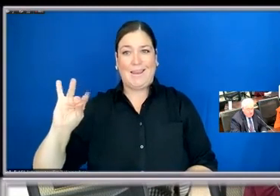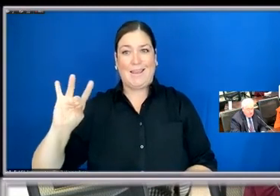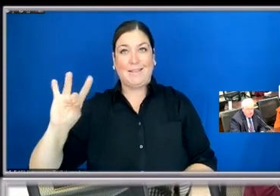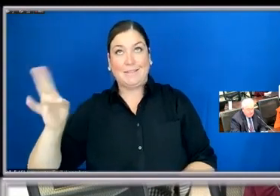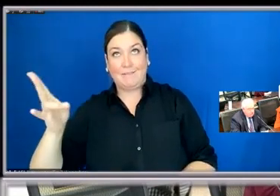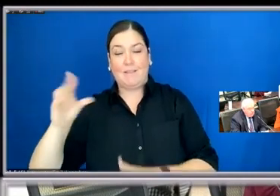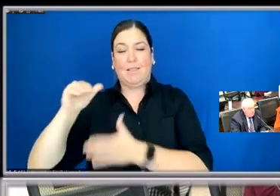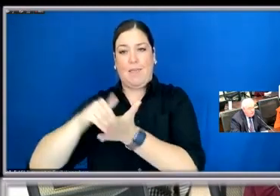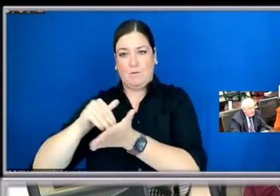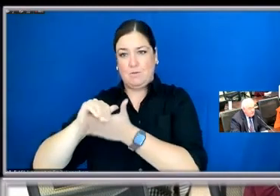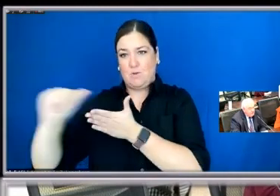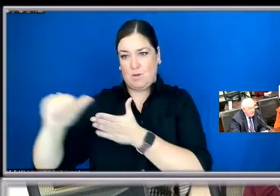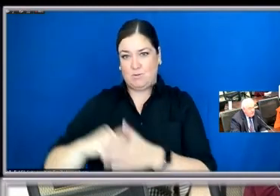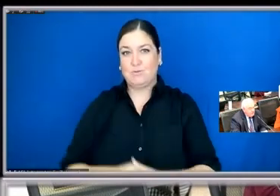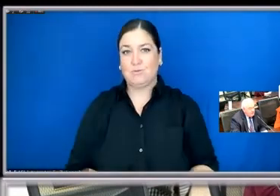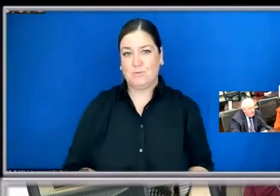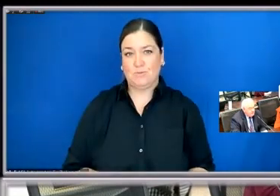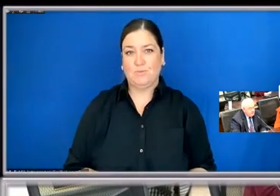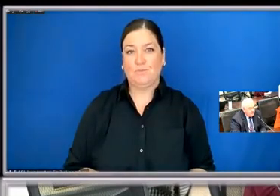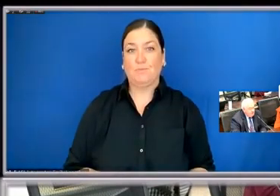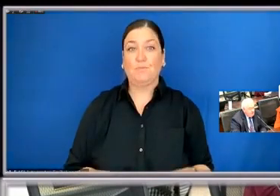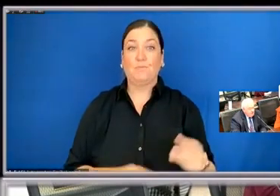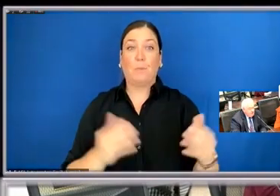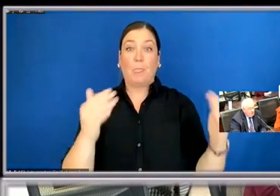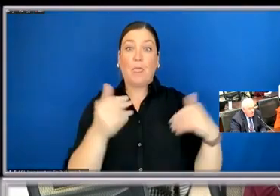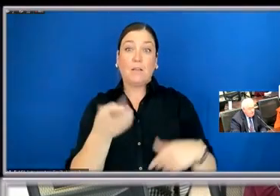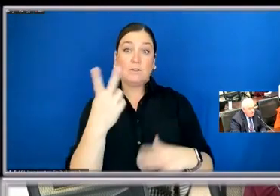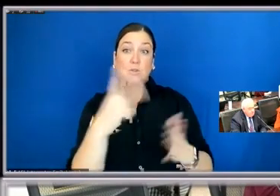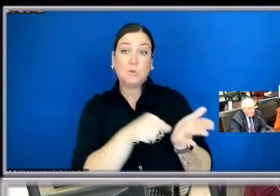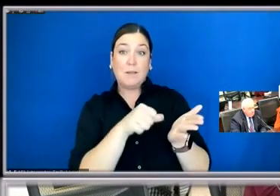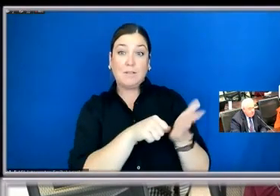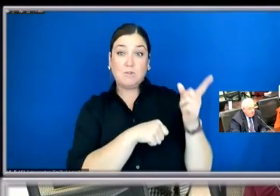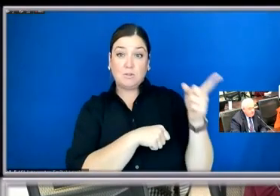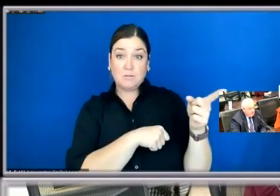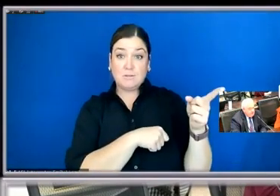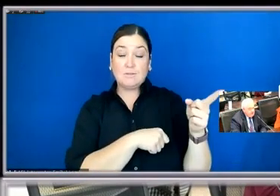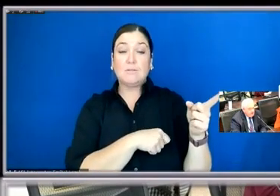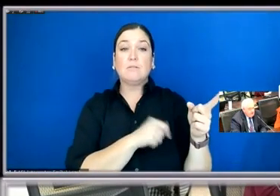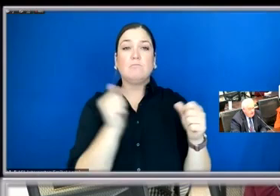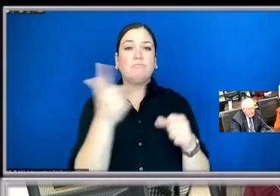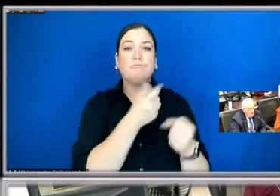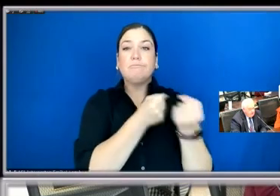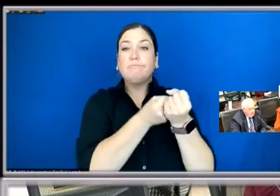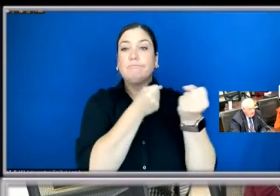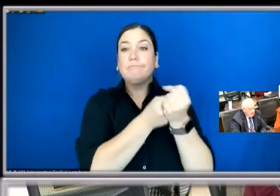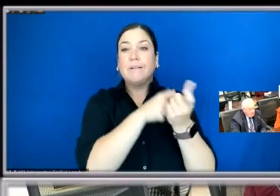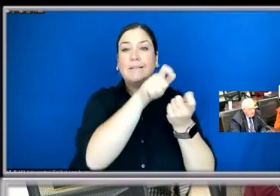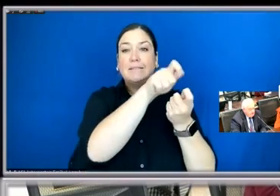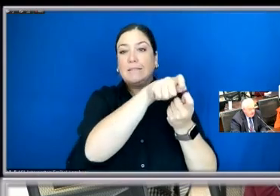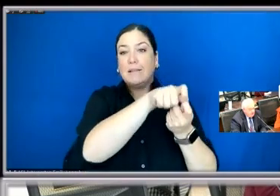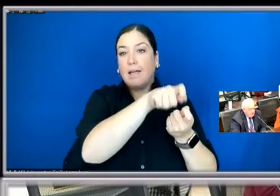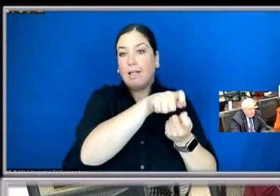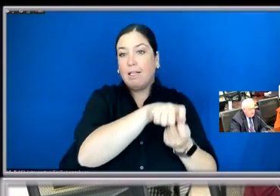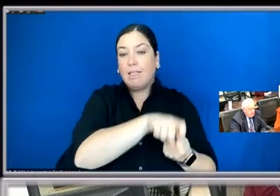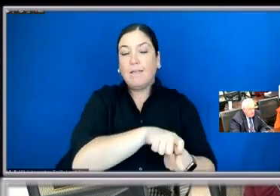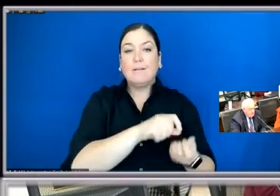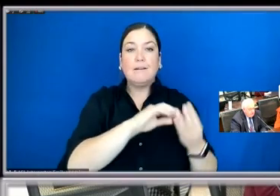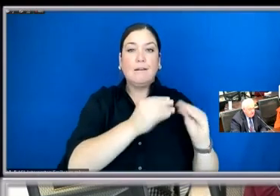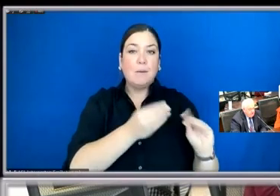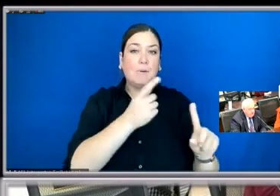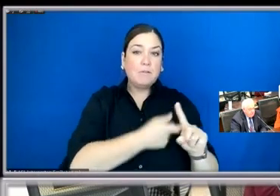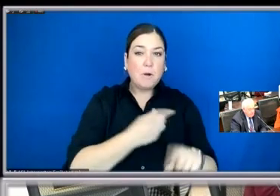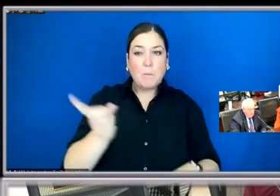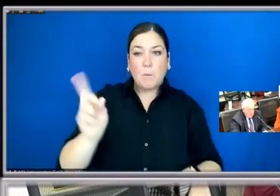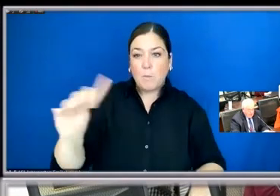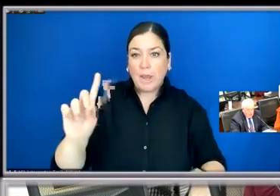$1,087,000. The next two pages are all the supporting detail of the numbers on that first